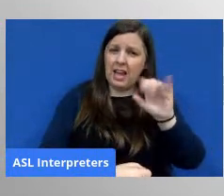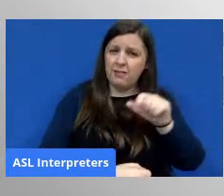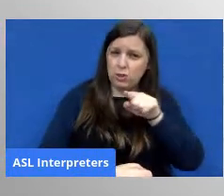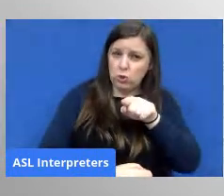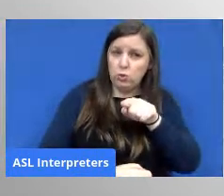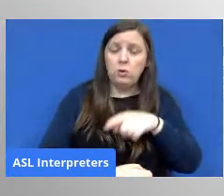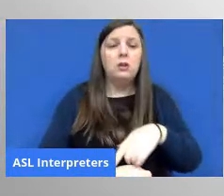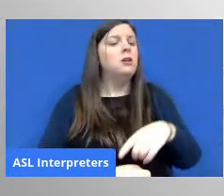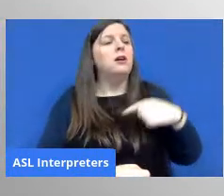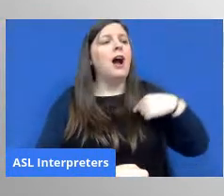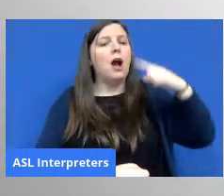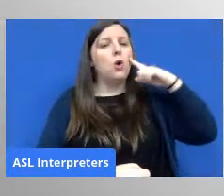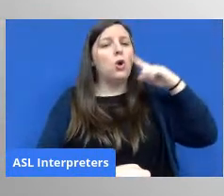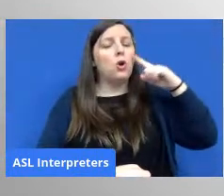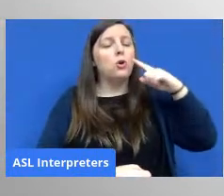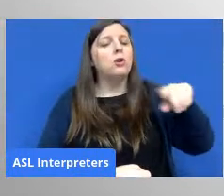Garrett.